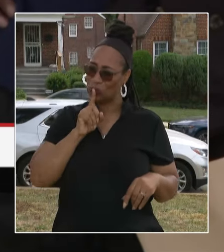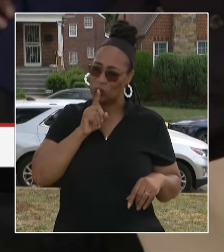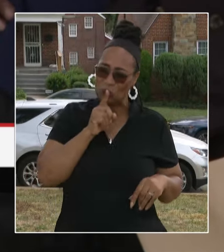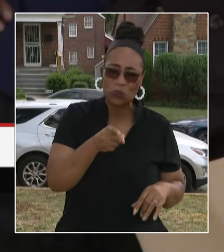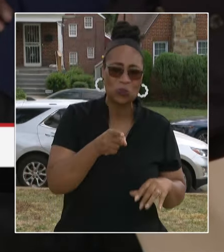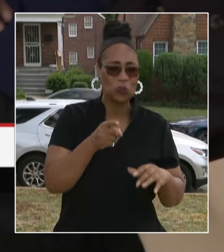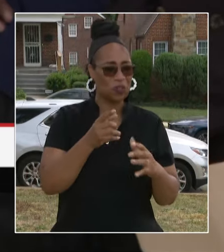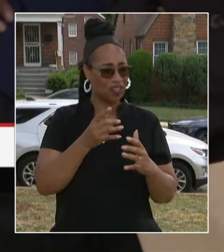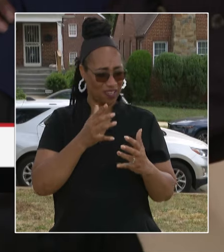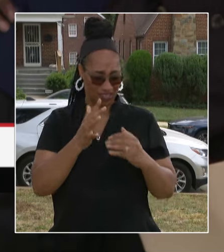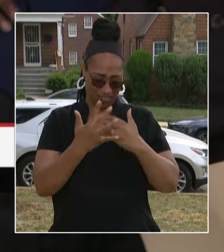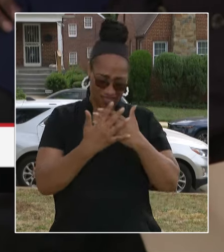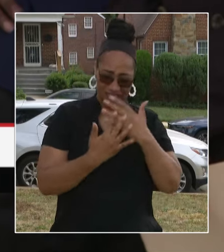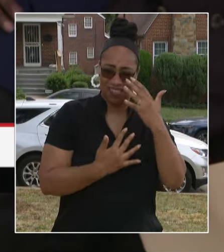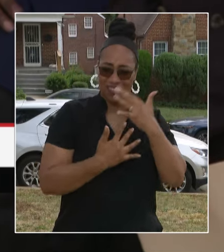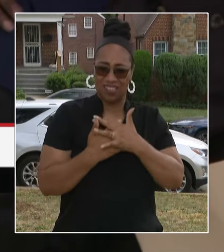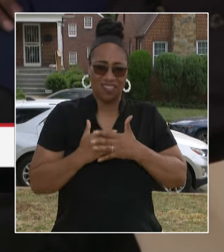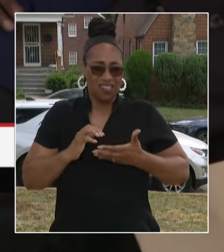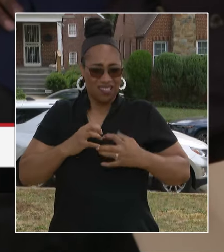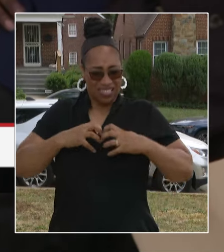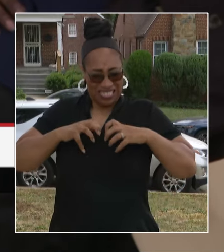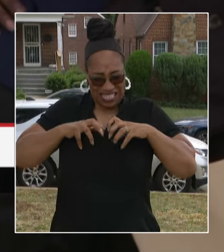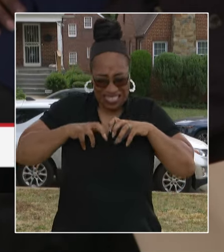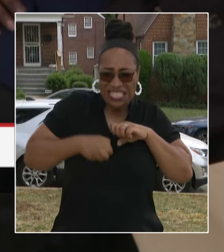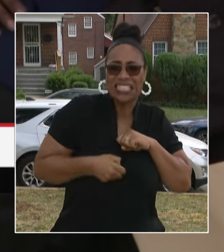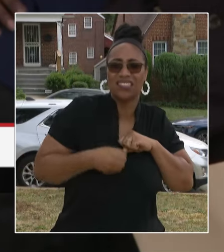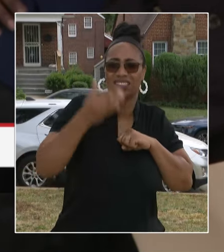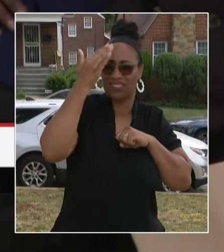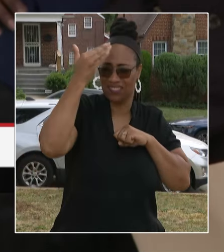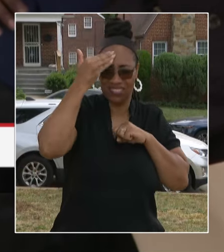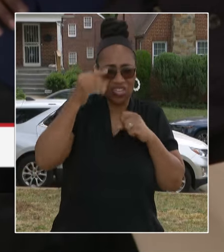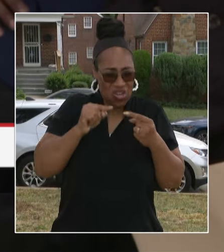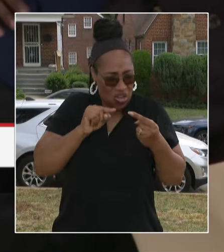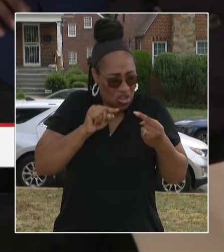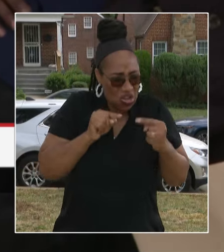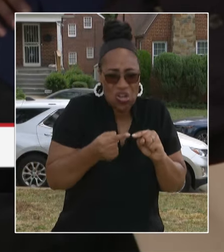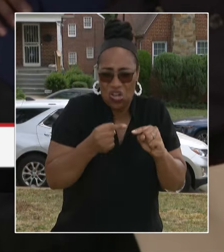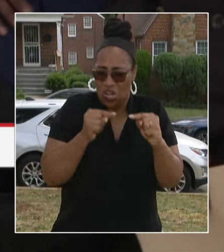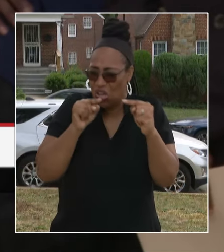we hoped. That even as we tired, we tried. That we'll forever